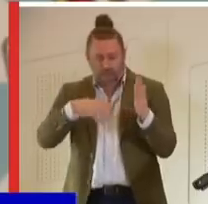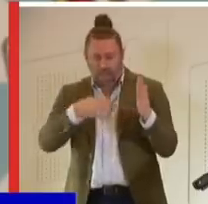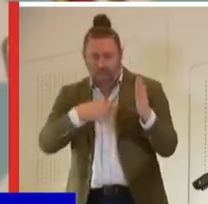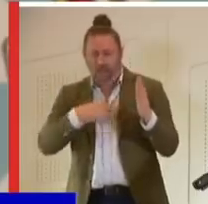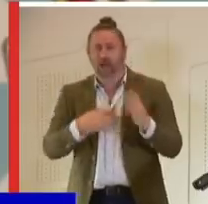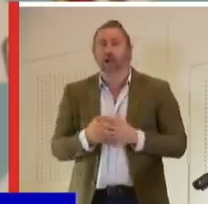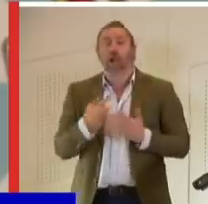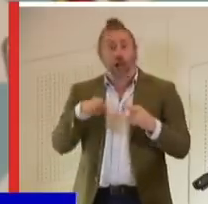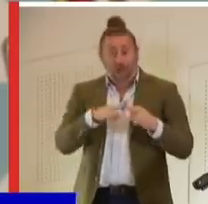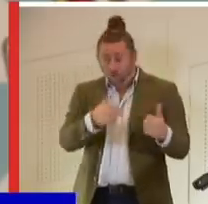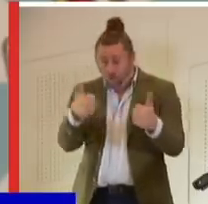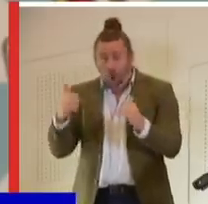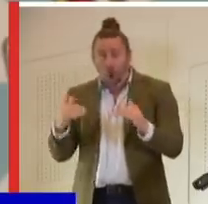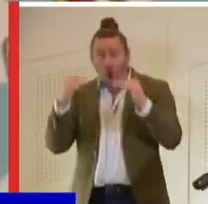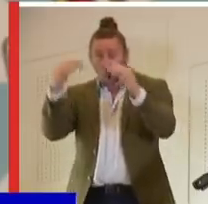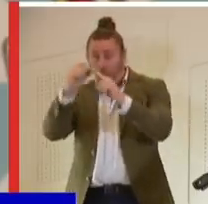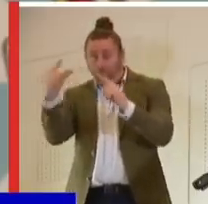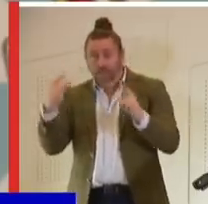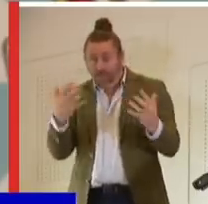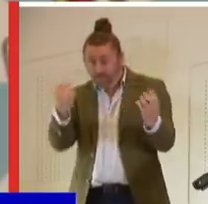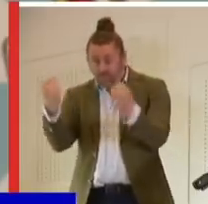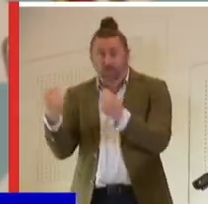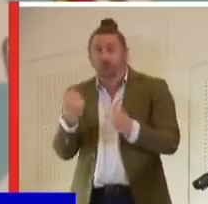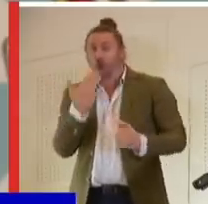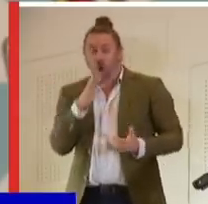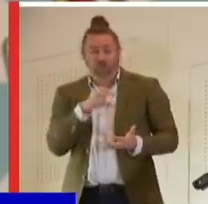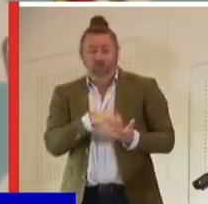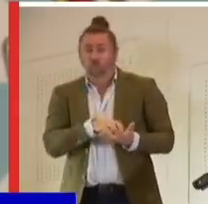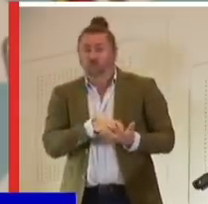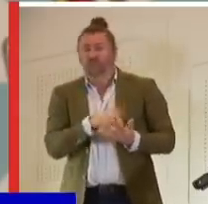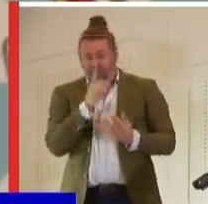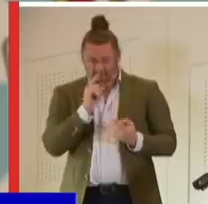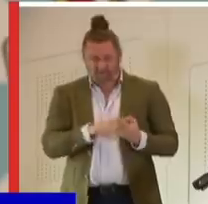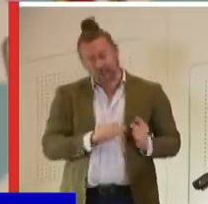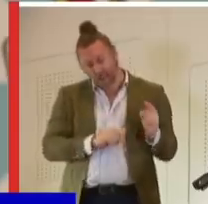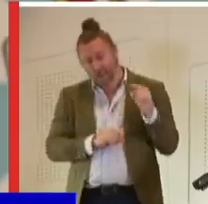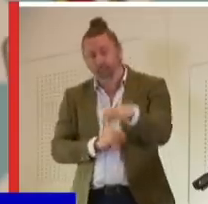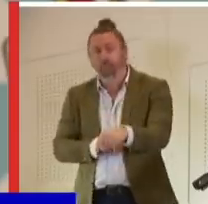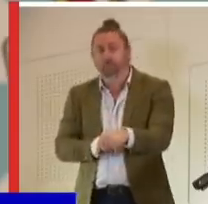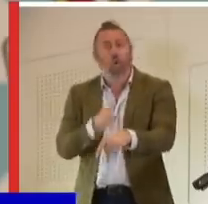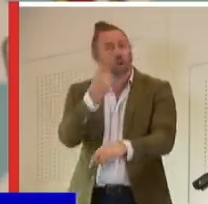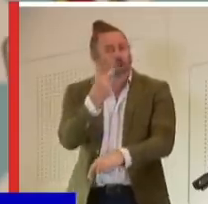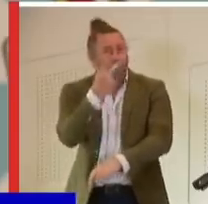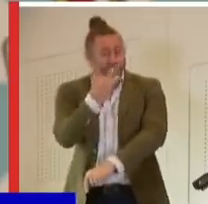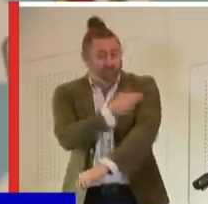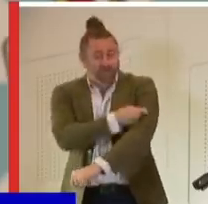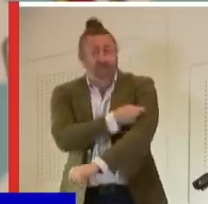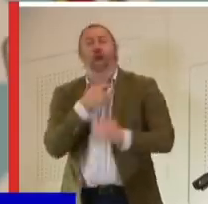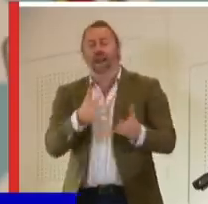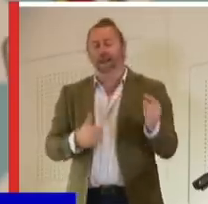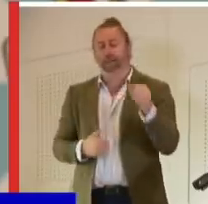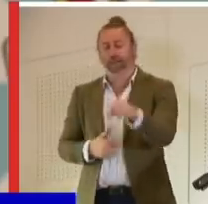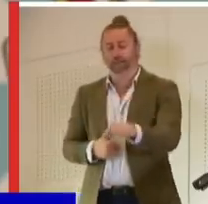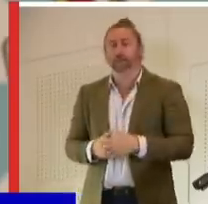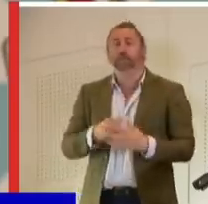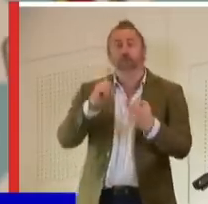able to welcome family and friends from interstate hotspots in a little over a month who are fully vaccinated. And a month